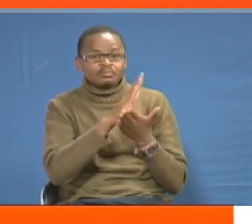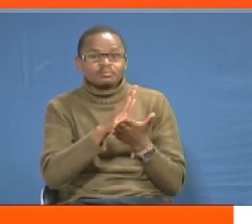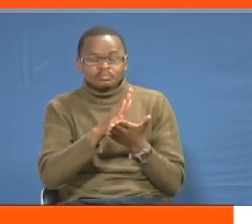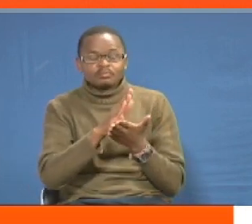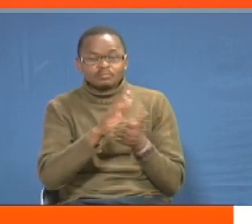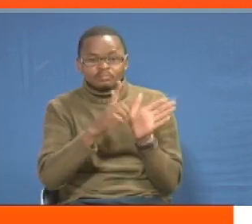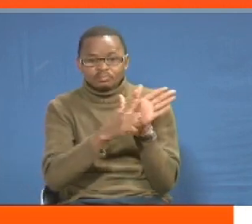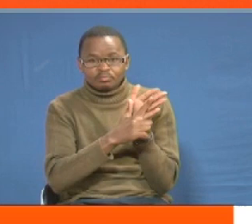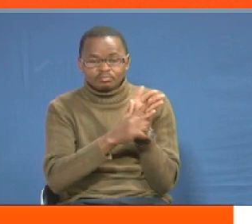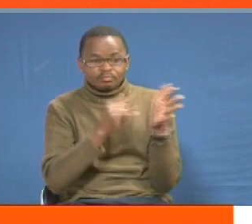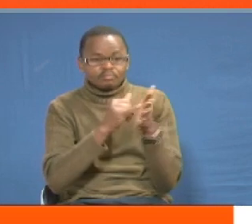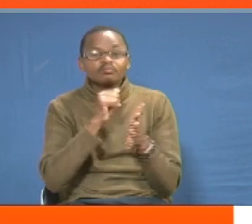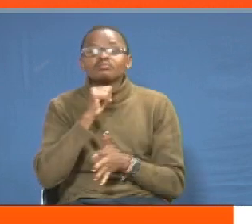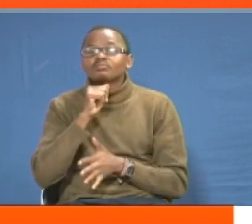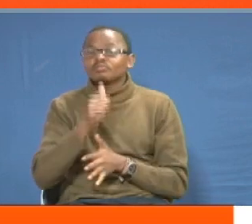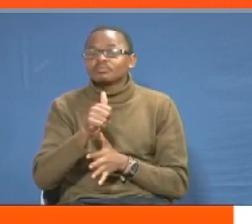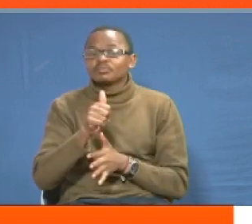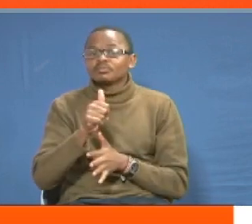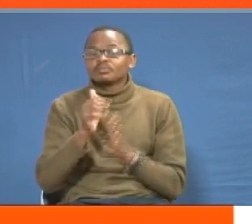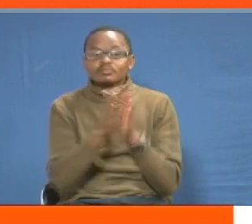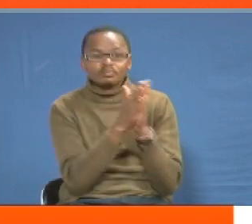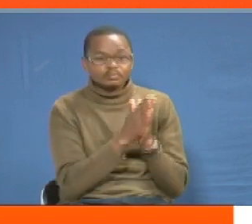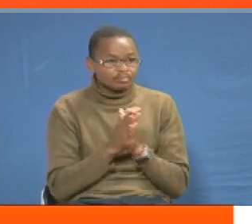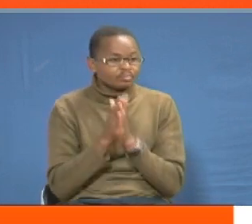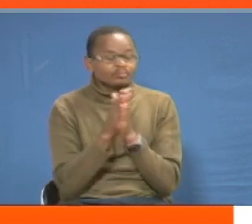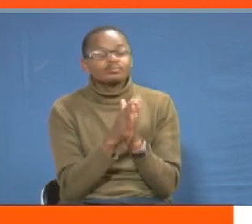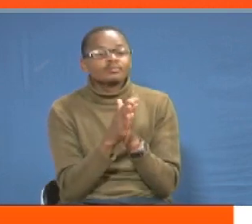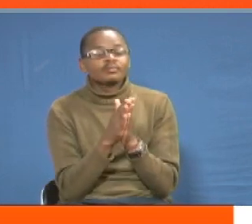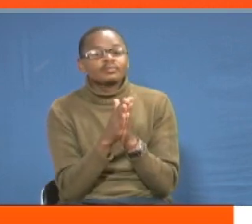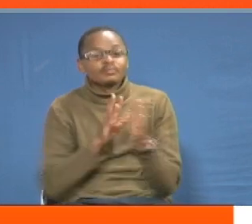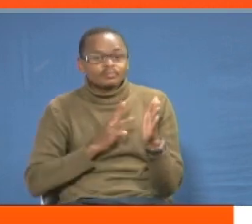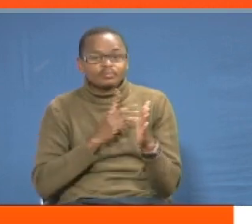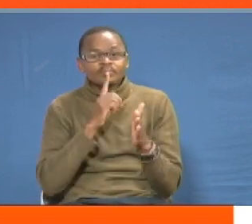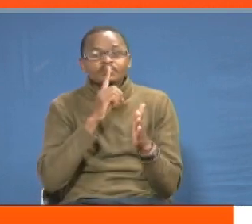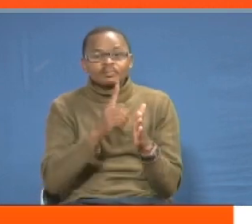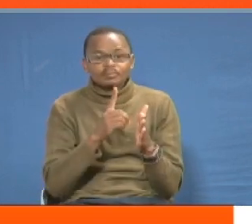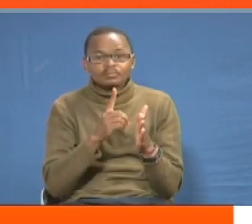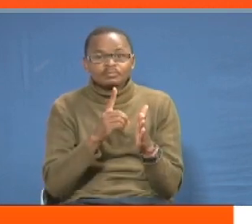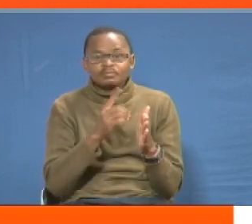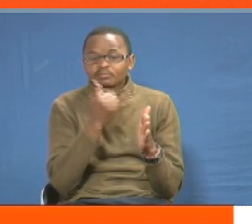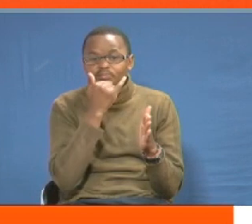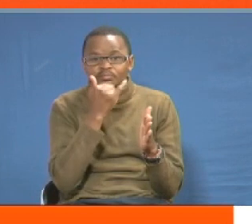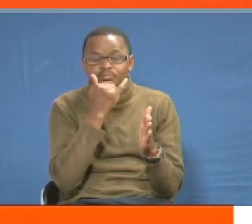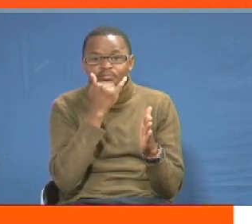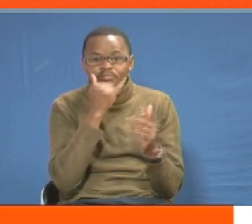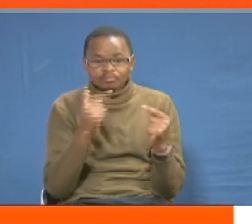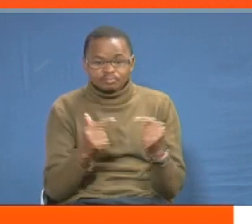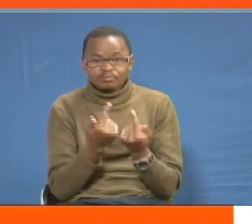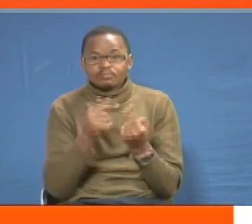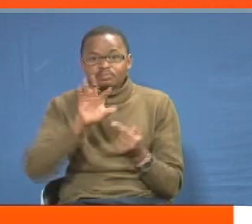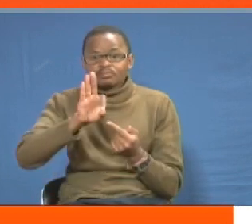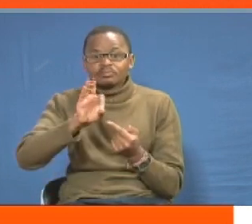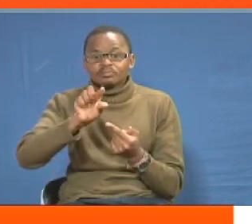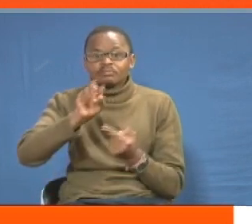of a legislation. It's not a story. We are saying it is wrong, it's a